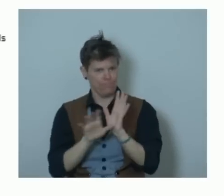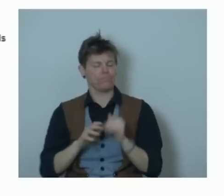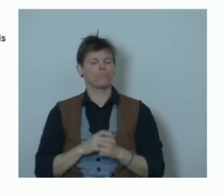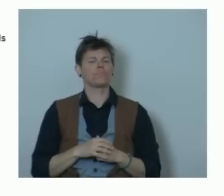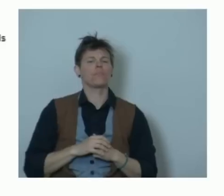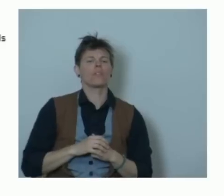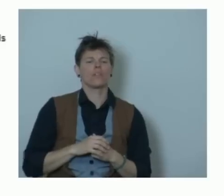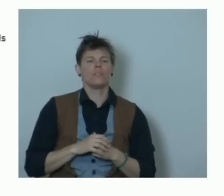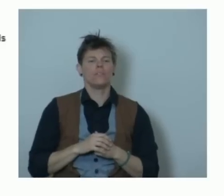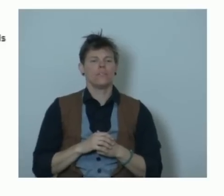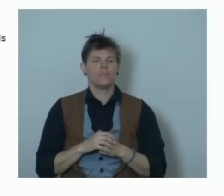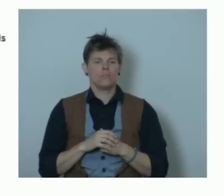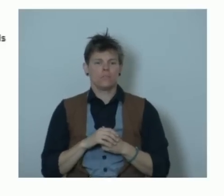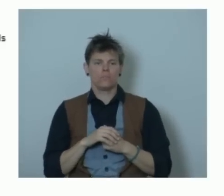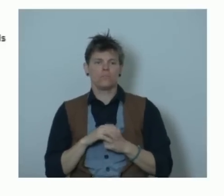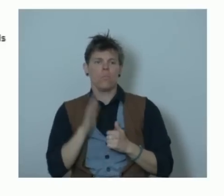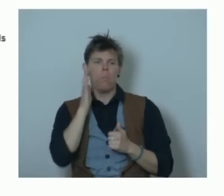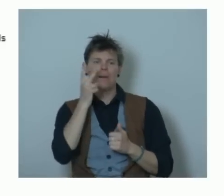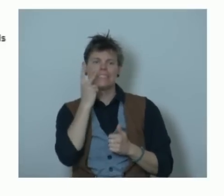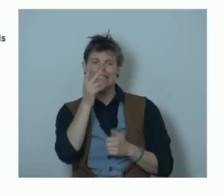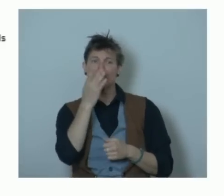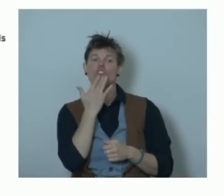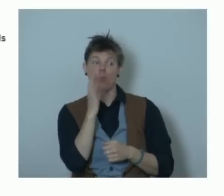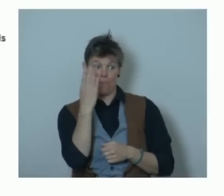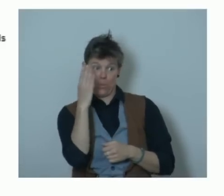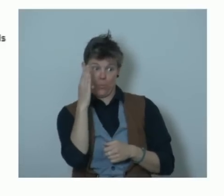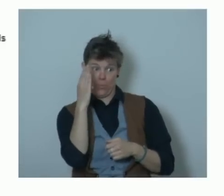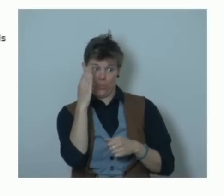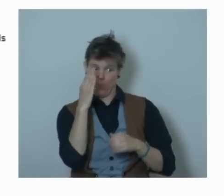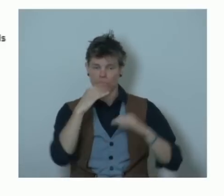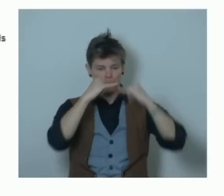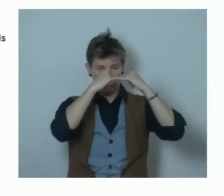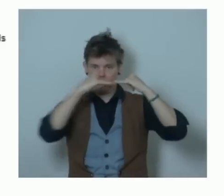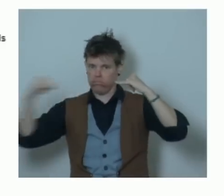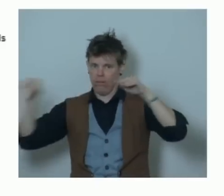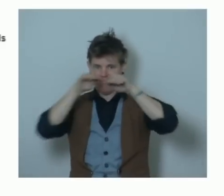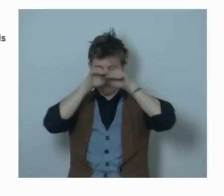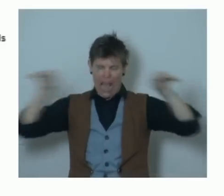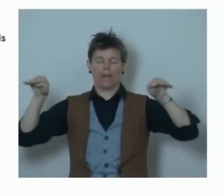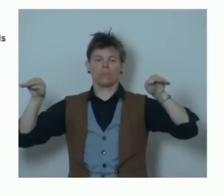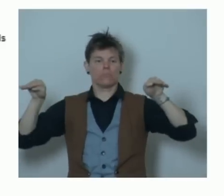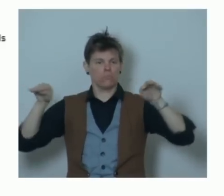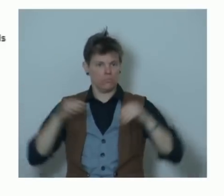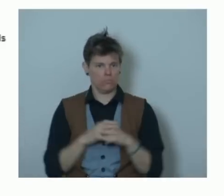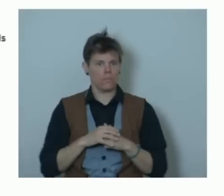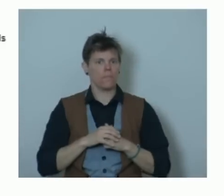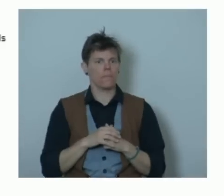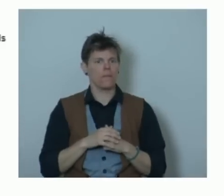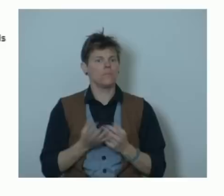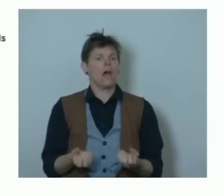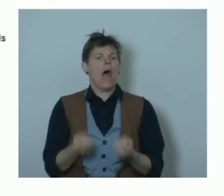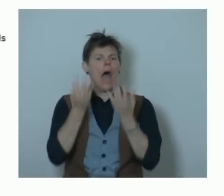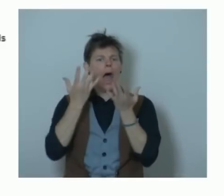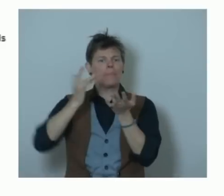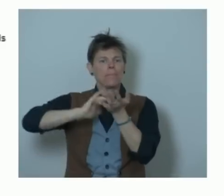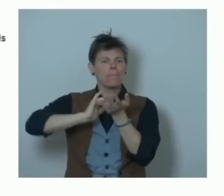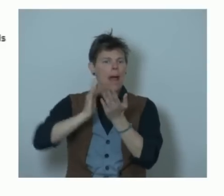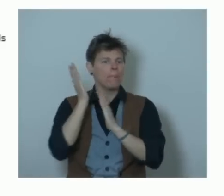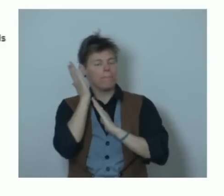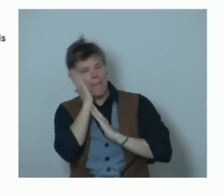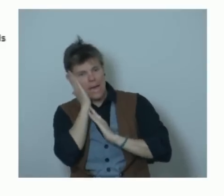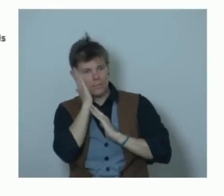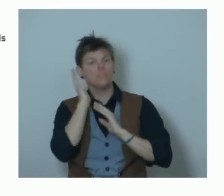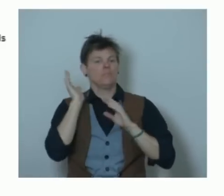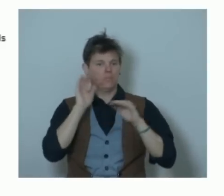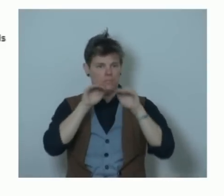let's just look at the solid blue line going straight across. That's the number of available medical beds. And then the solid blue line on the